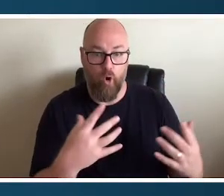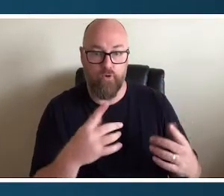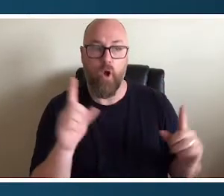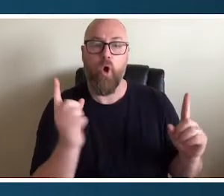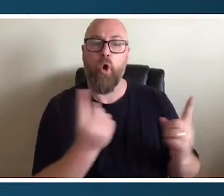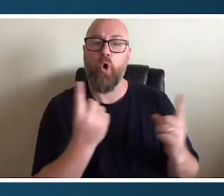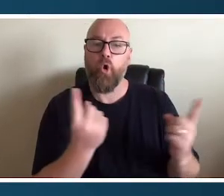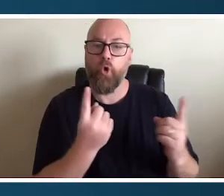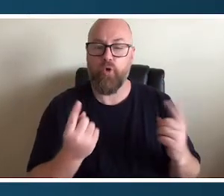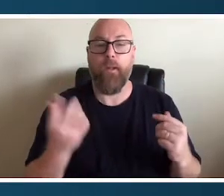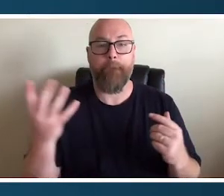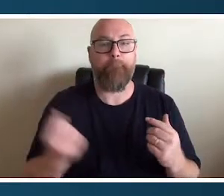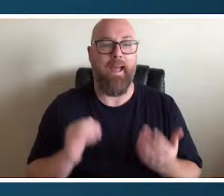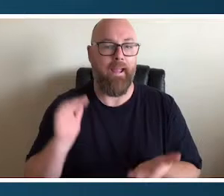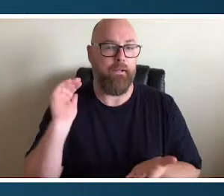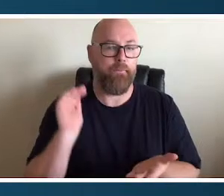deduction